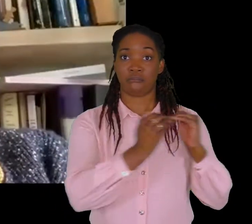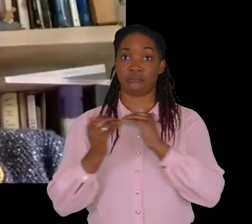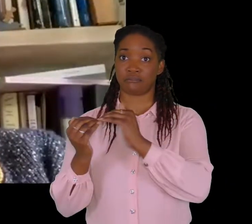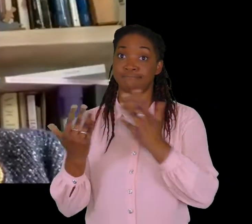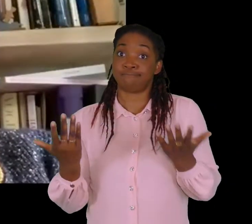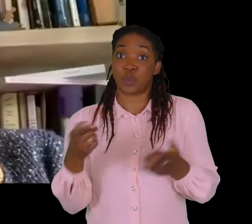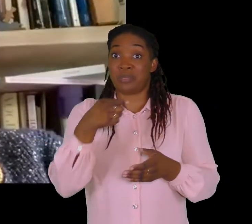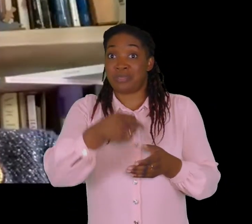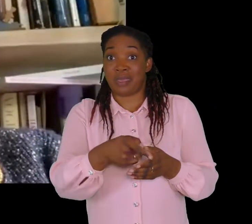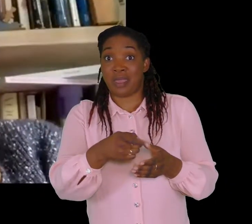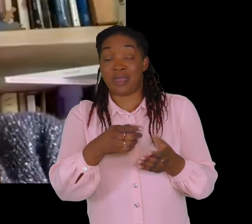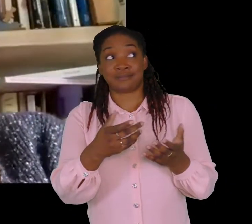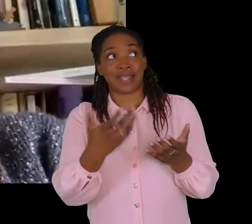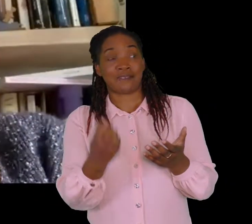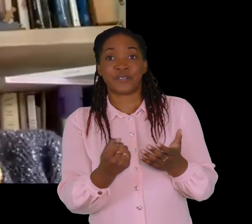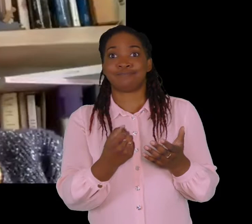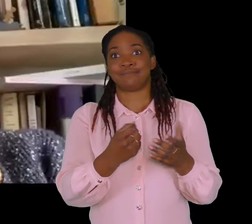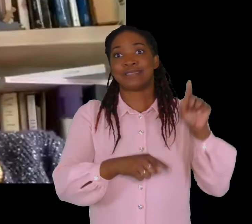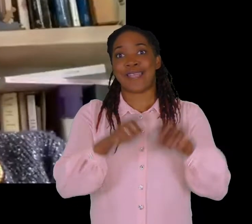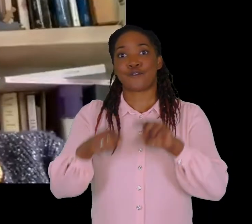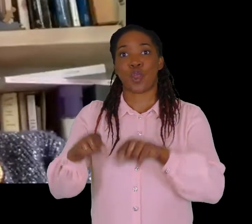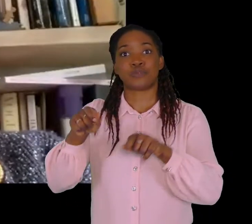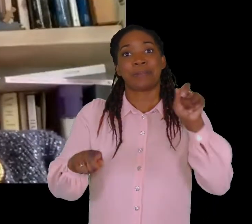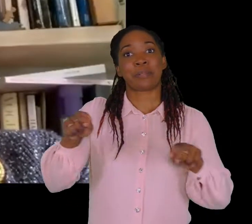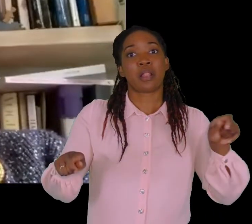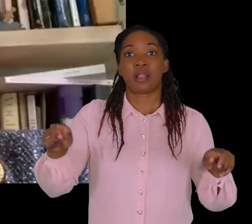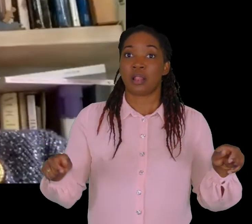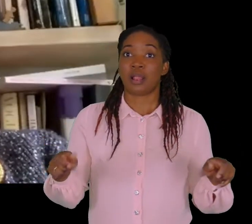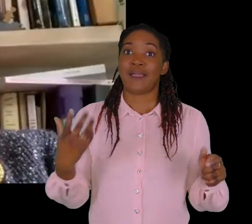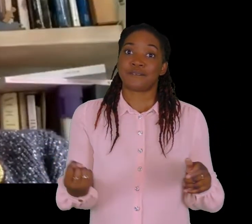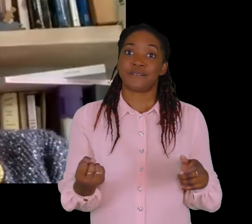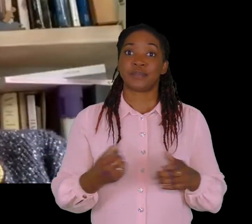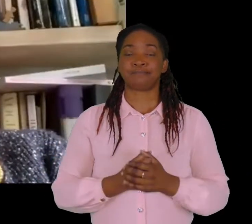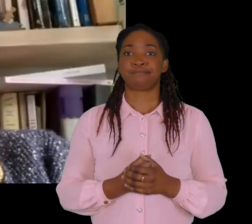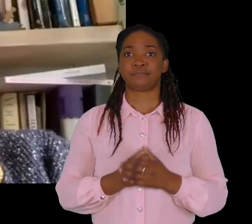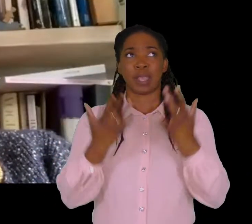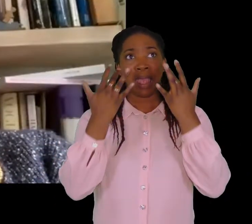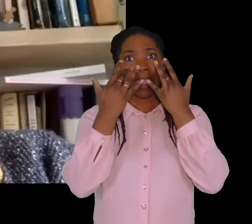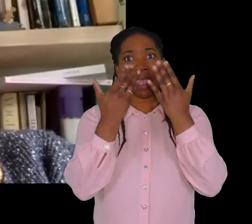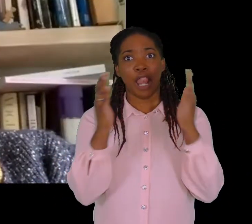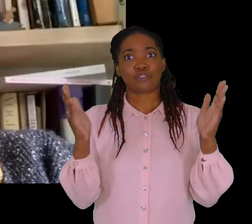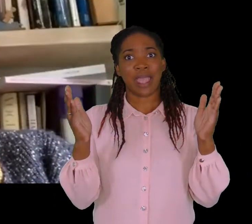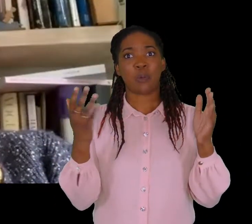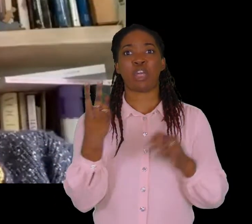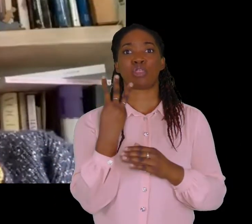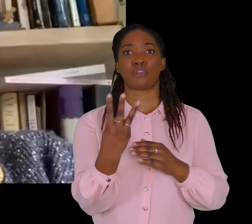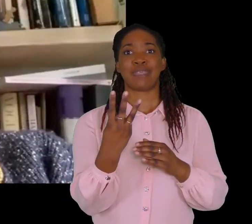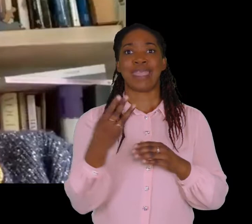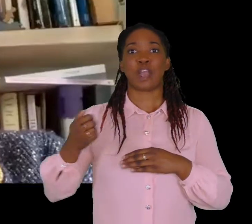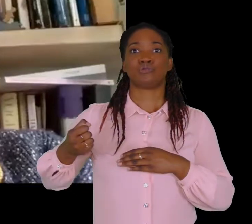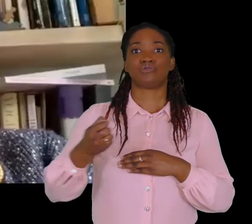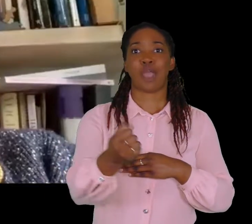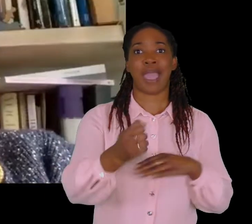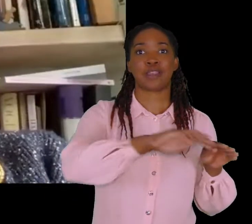the nature of where it was, you had a diversity of people. The gallery was 3 railway